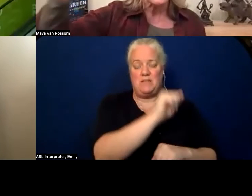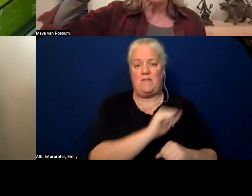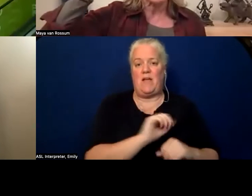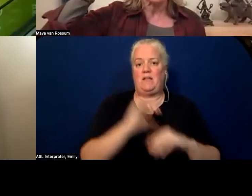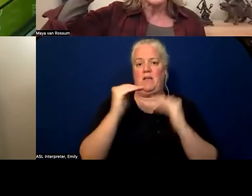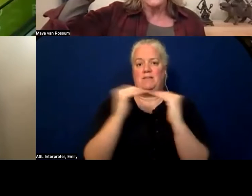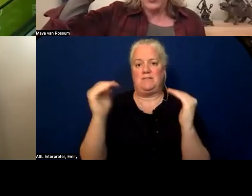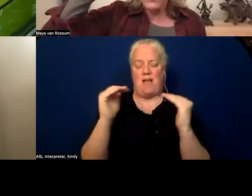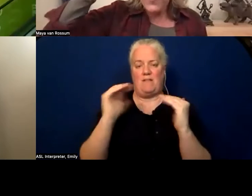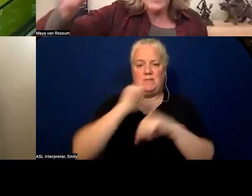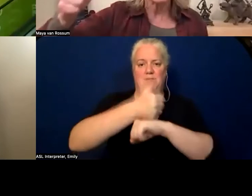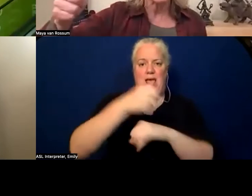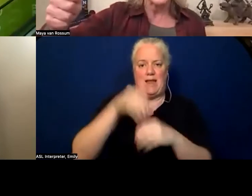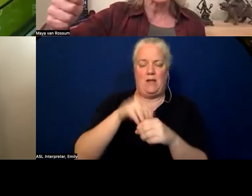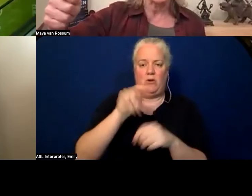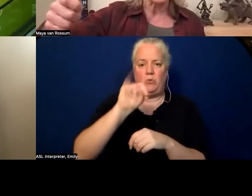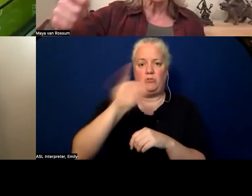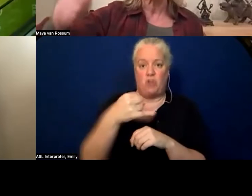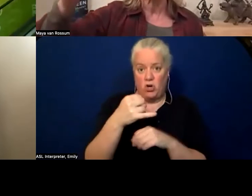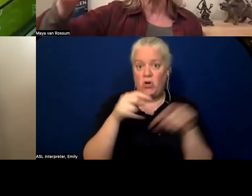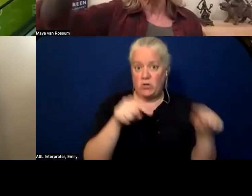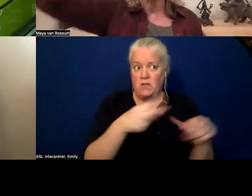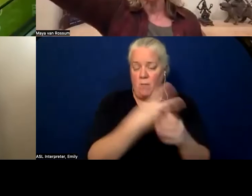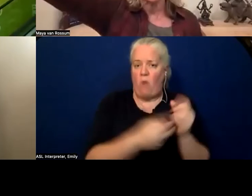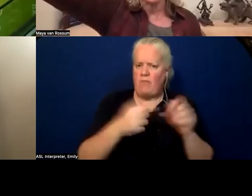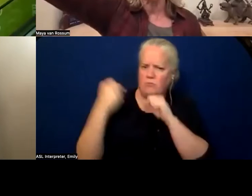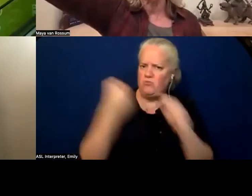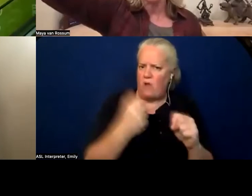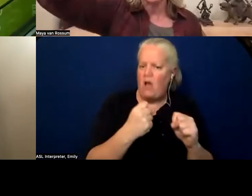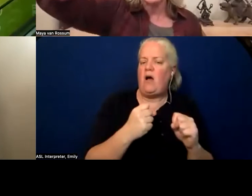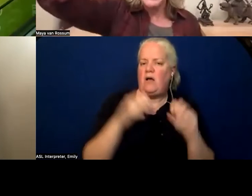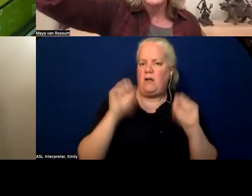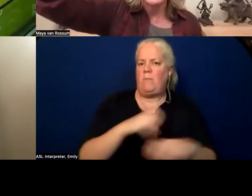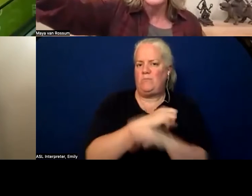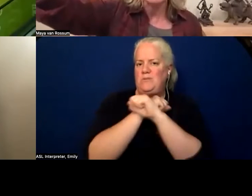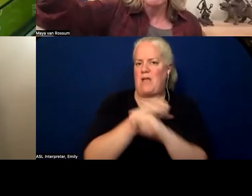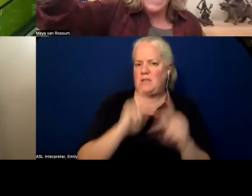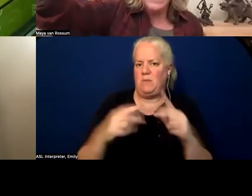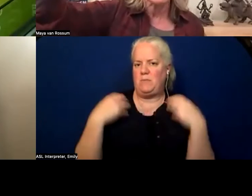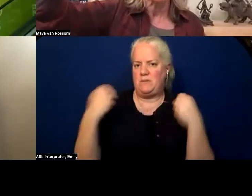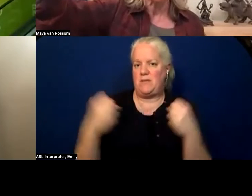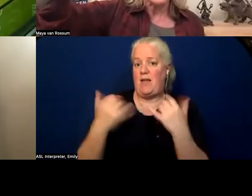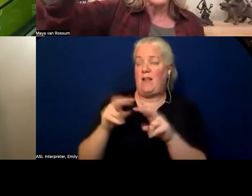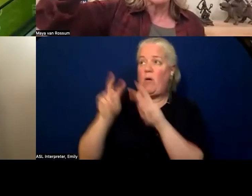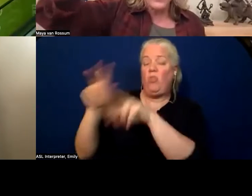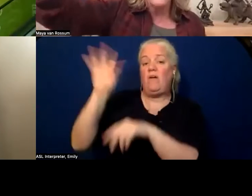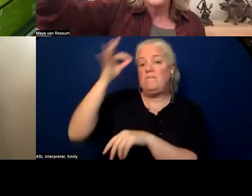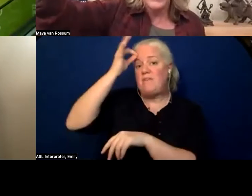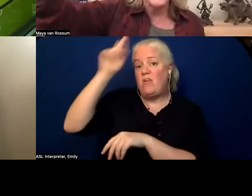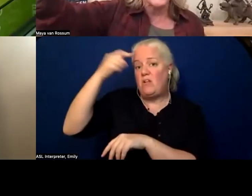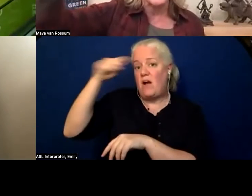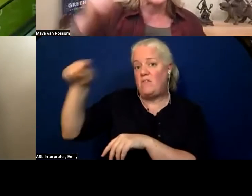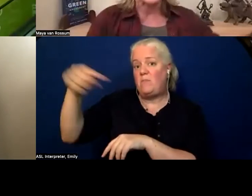Jersey, where they are very protective. We can look to what the federal government has said now about the